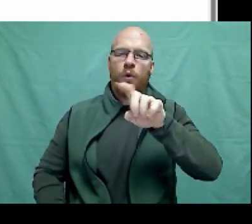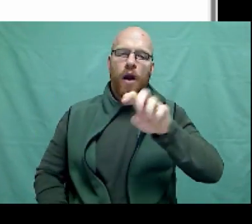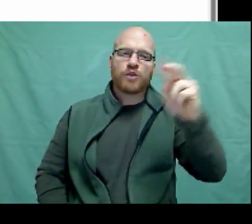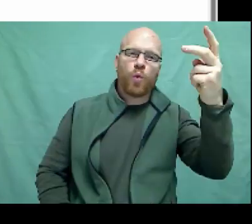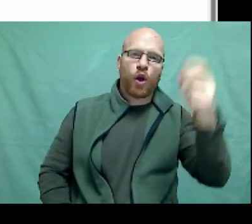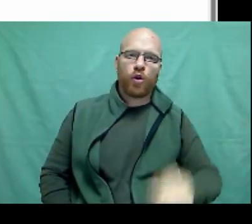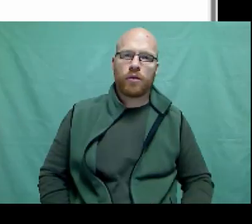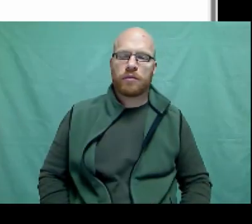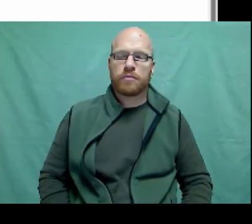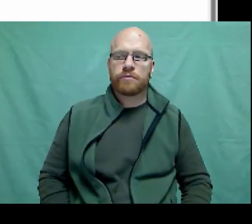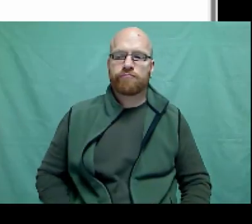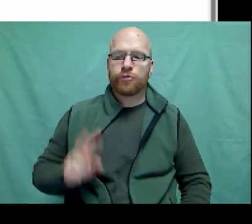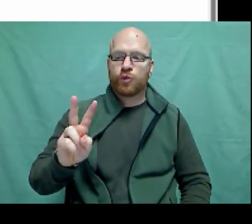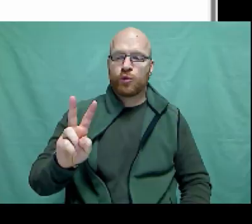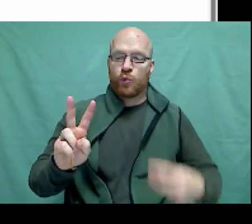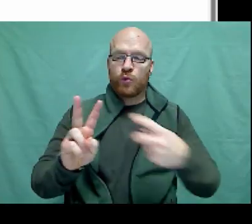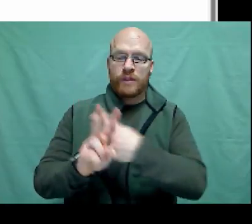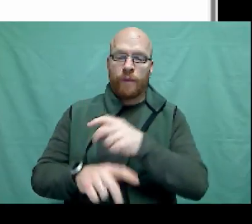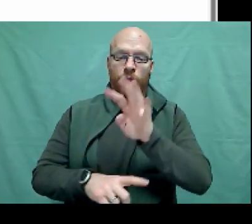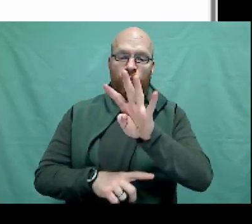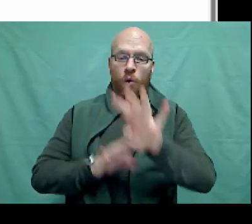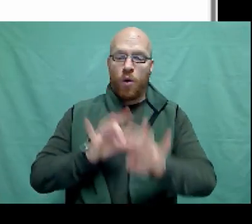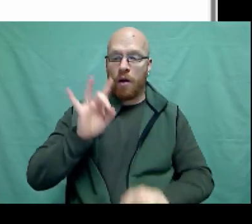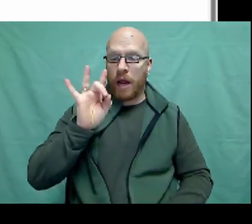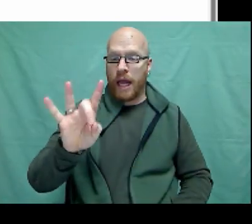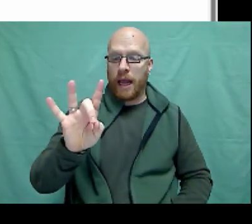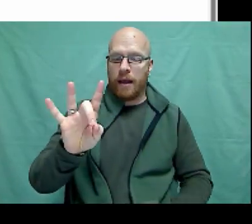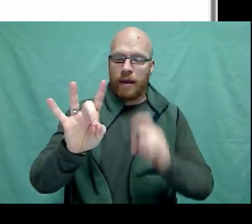letters, the variables, as if, you know,